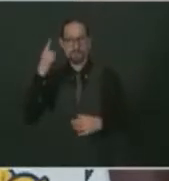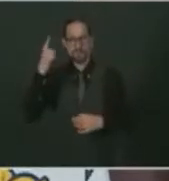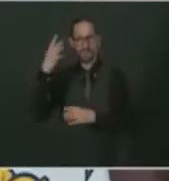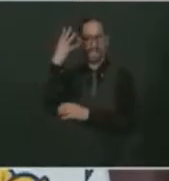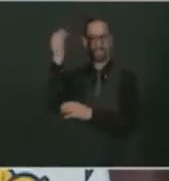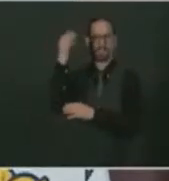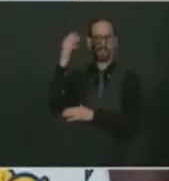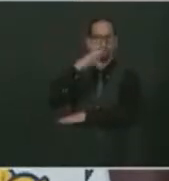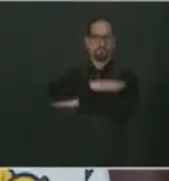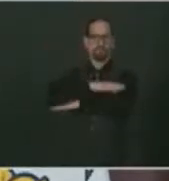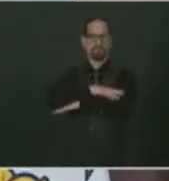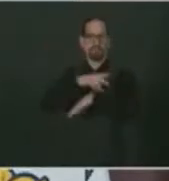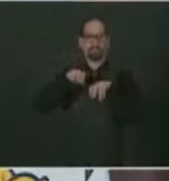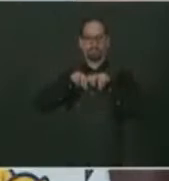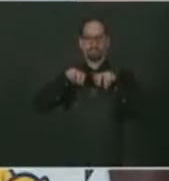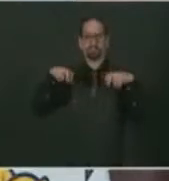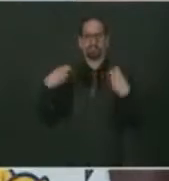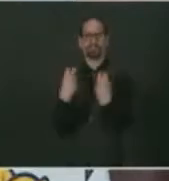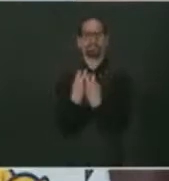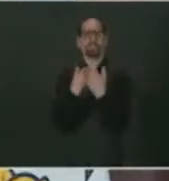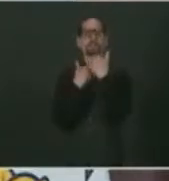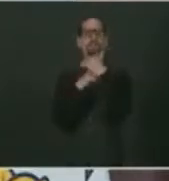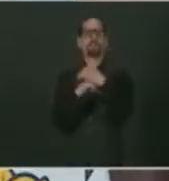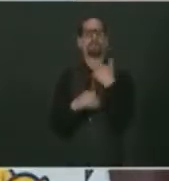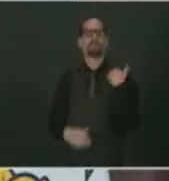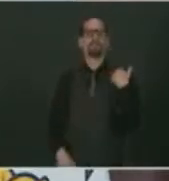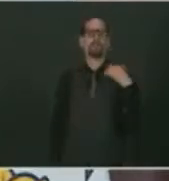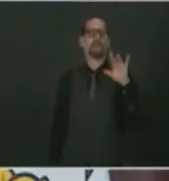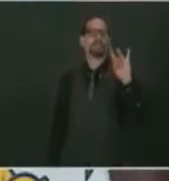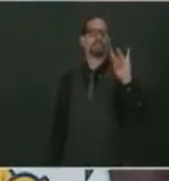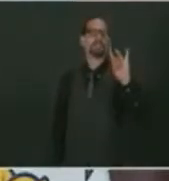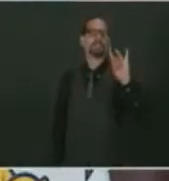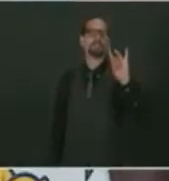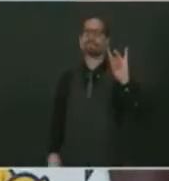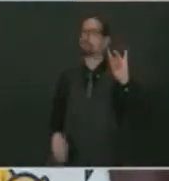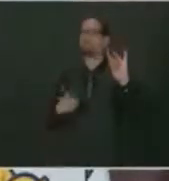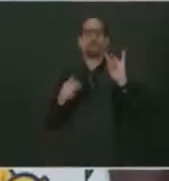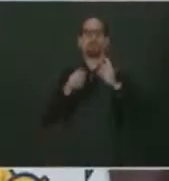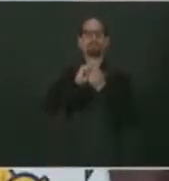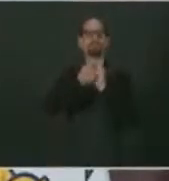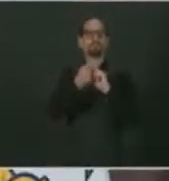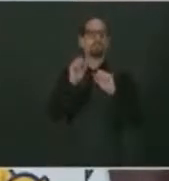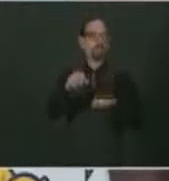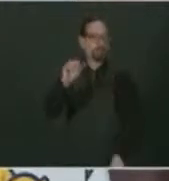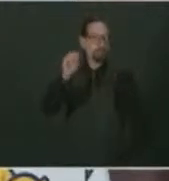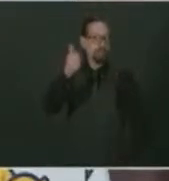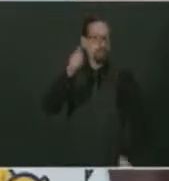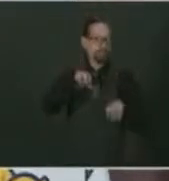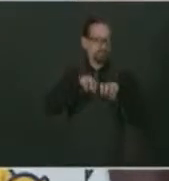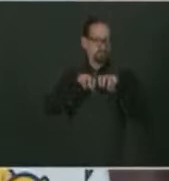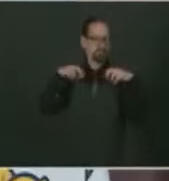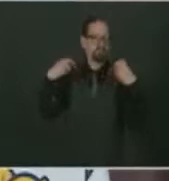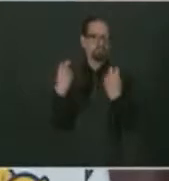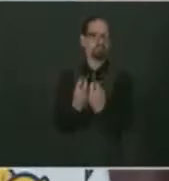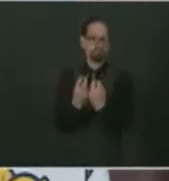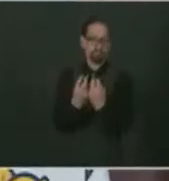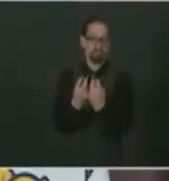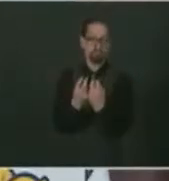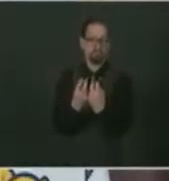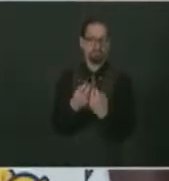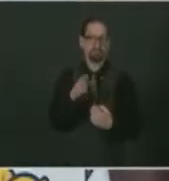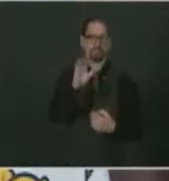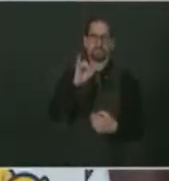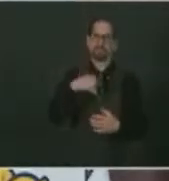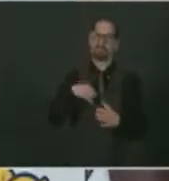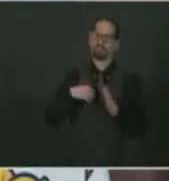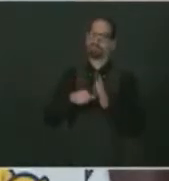seats permitted from 8 to 10. We've placed an emphasis on taking it outside, on